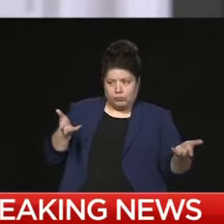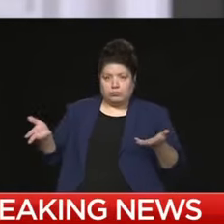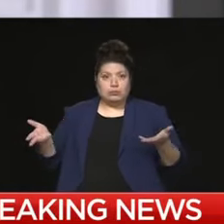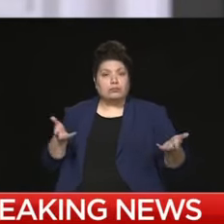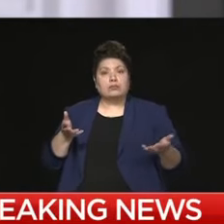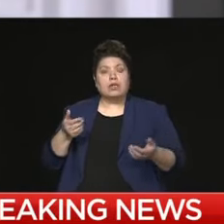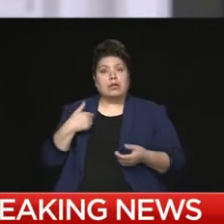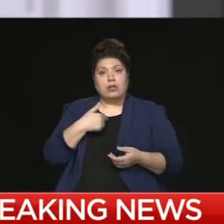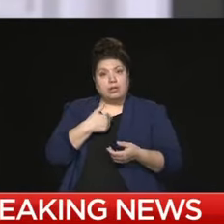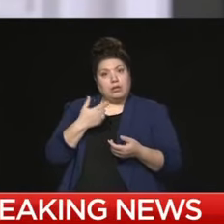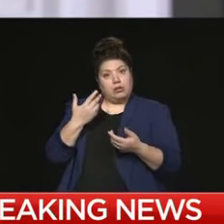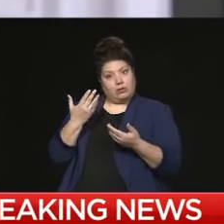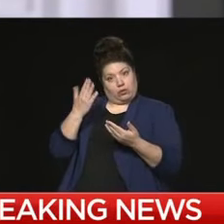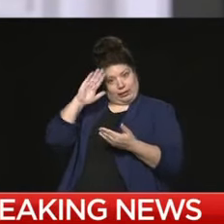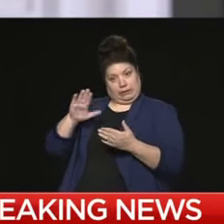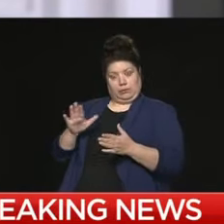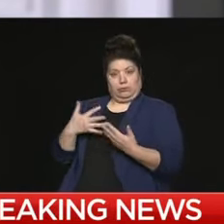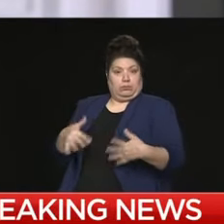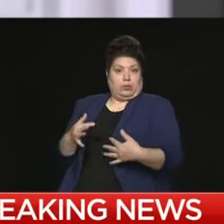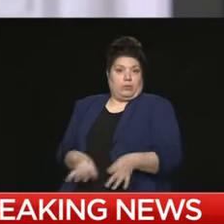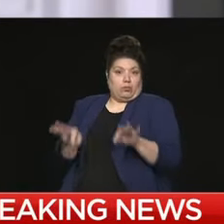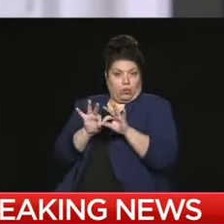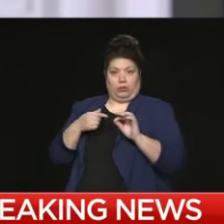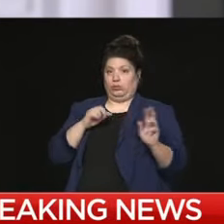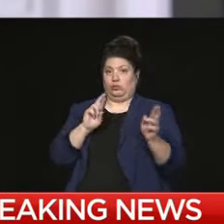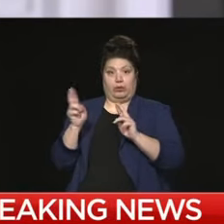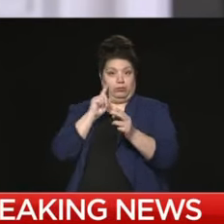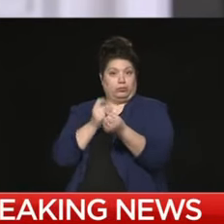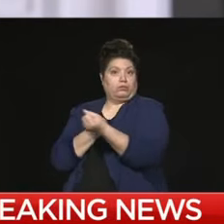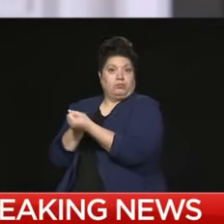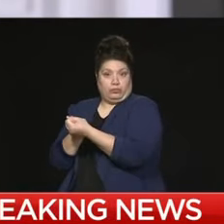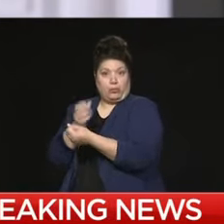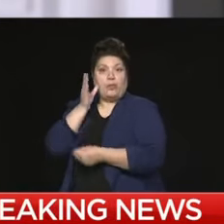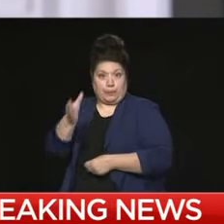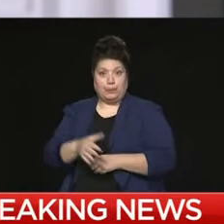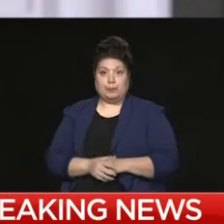know how important it is there, and we are definitely there to help.